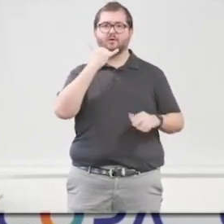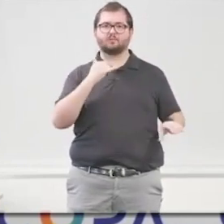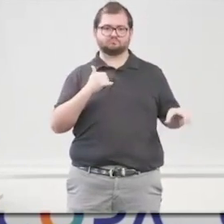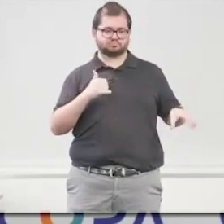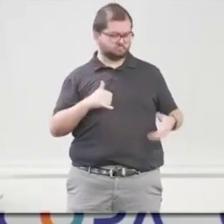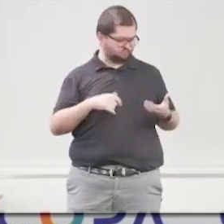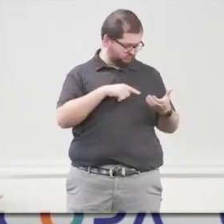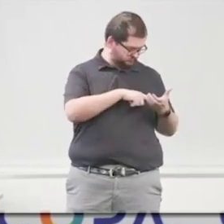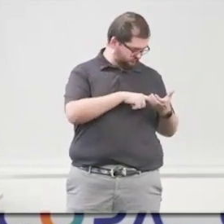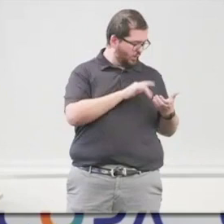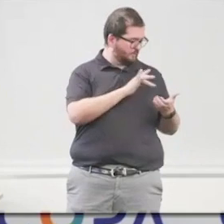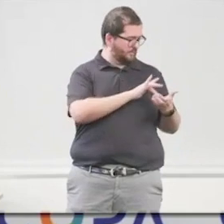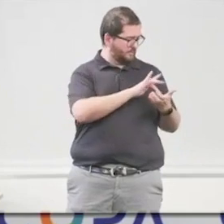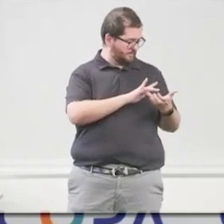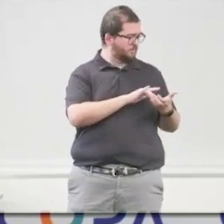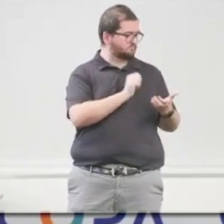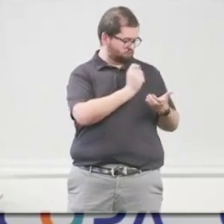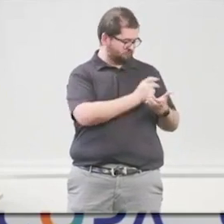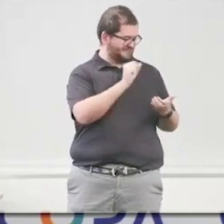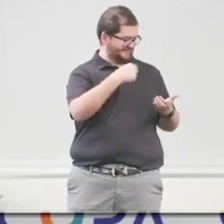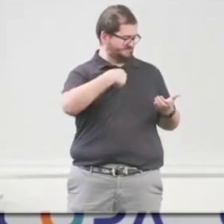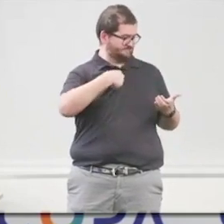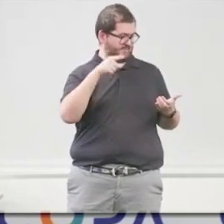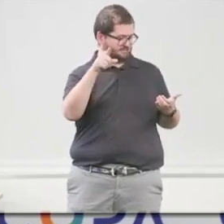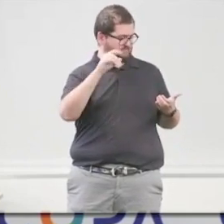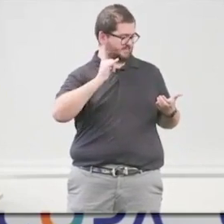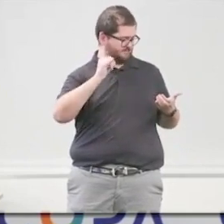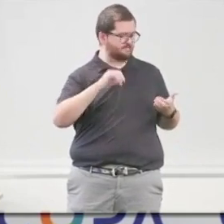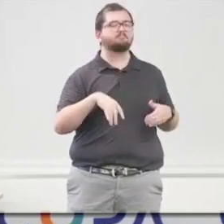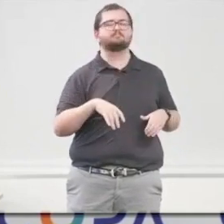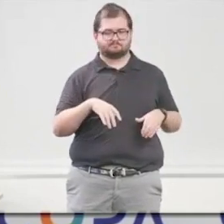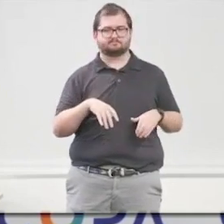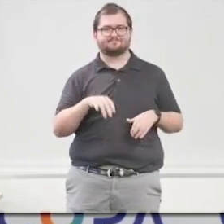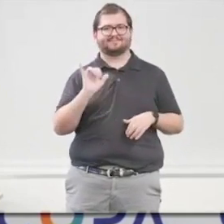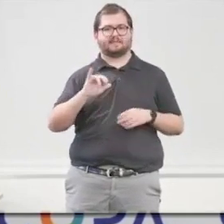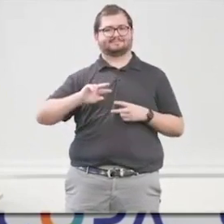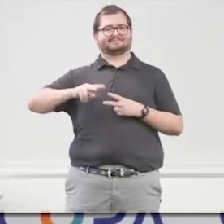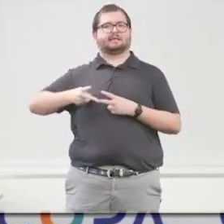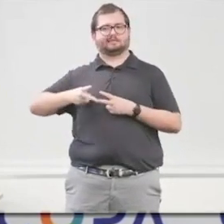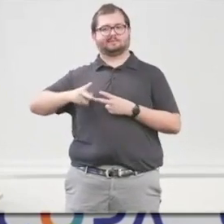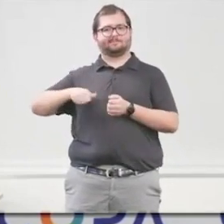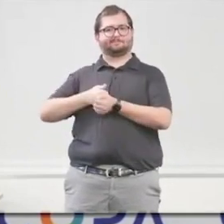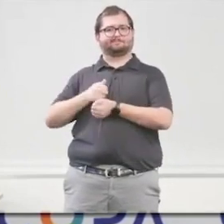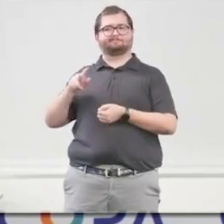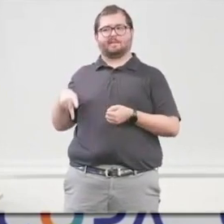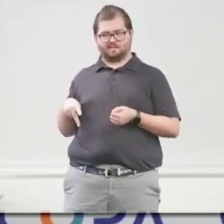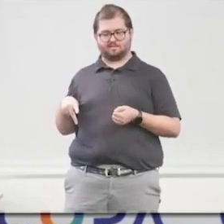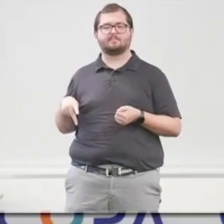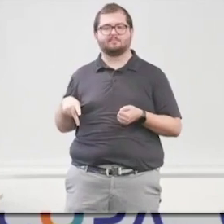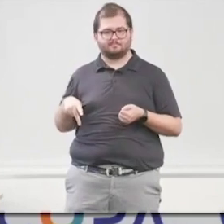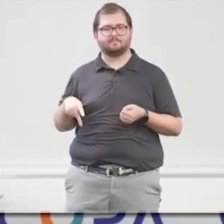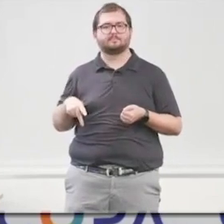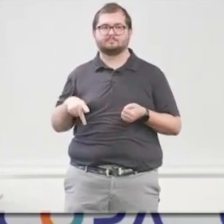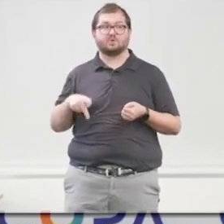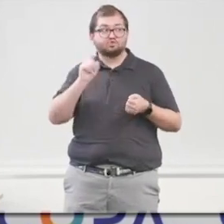That's an example of multi-factor. It could be an email, a text, but that second level of protection, you should put that on all your